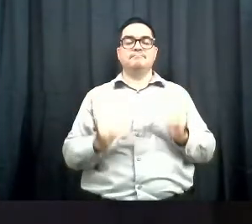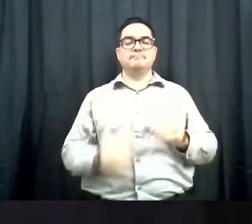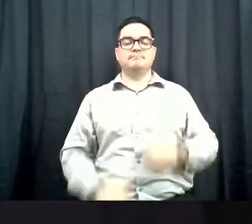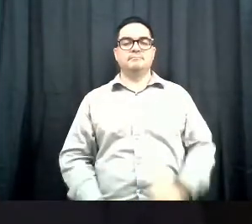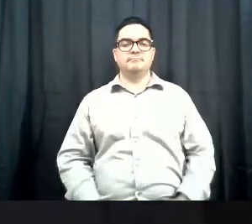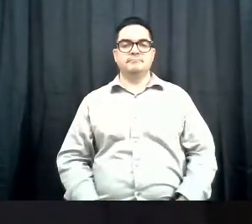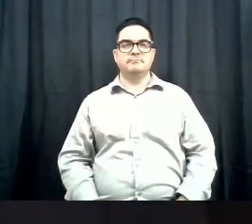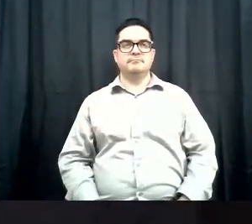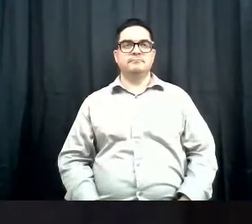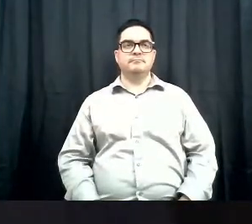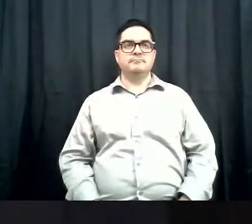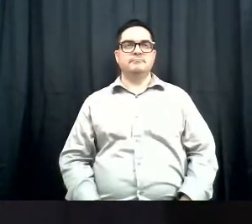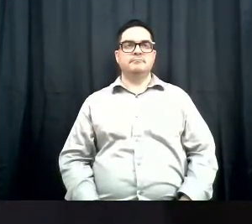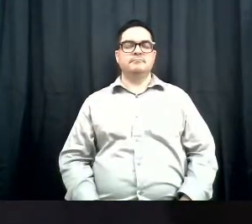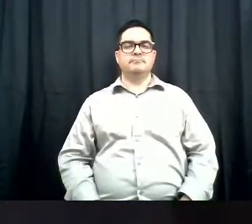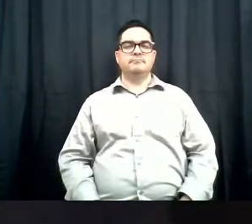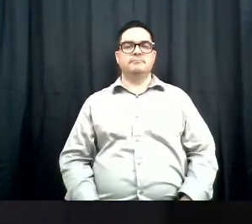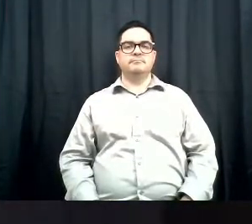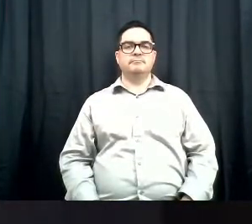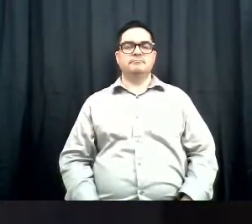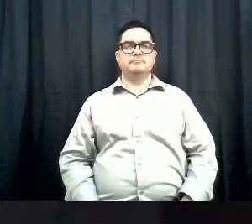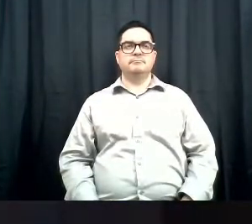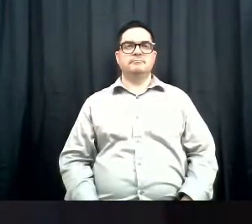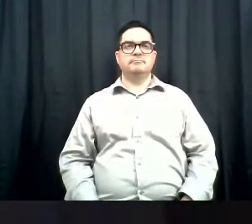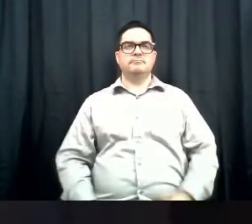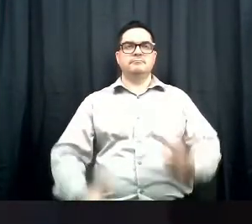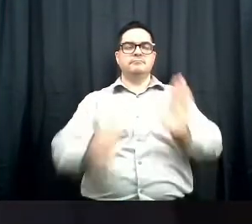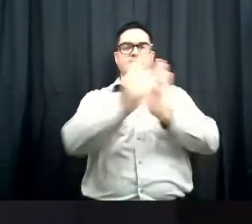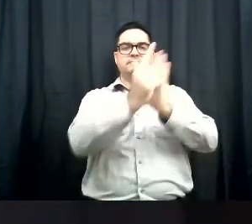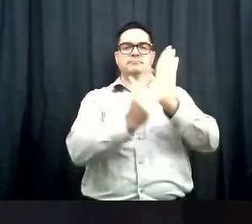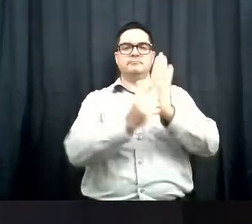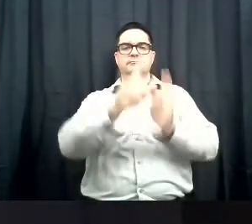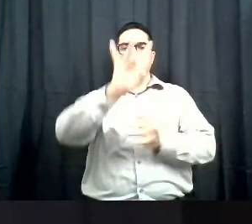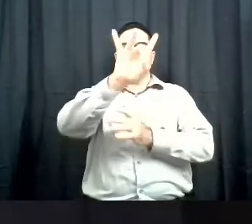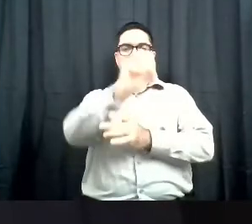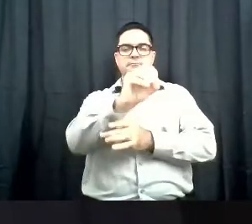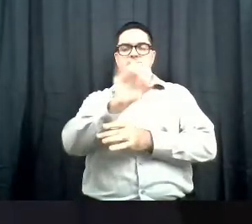Act 80, 81, and 82.